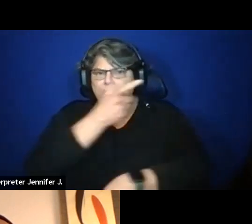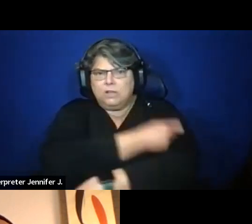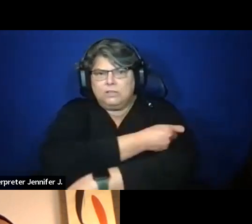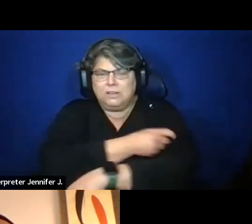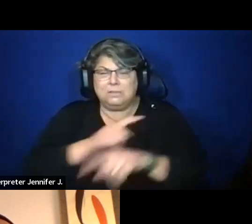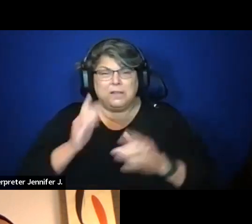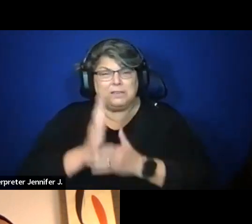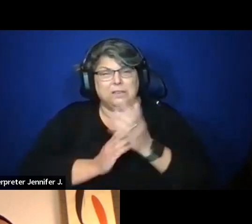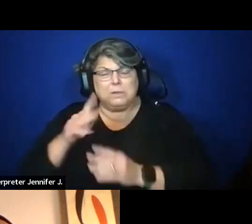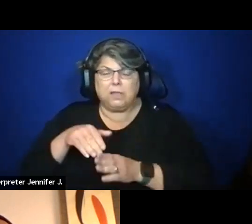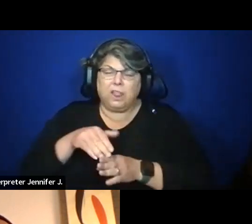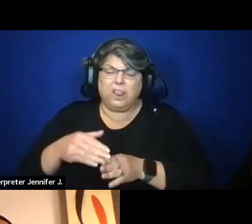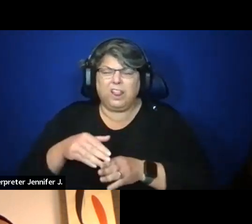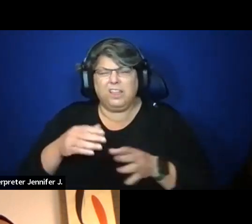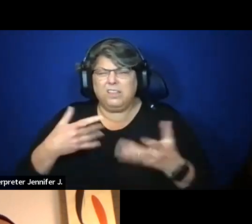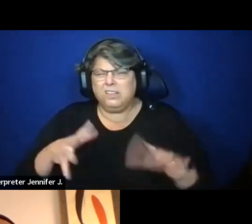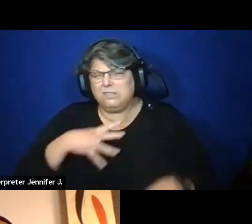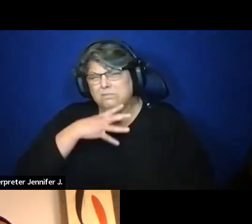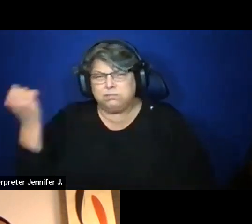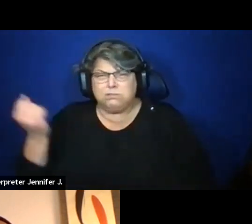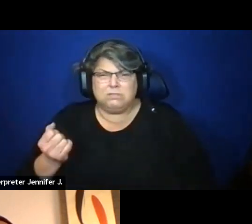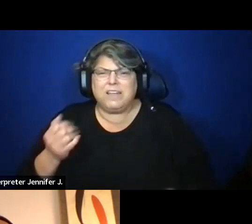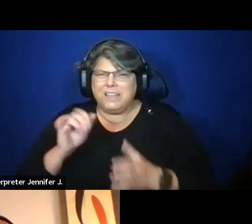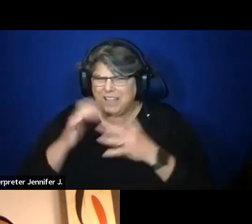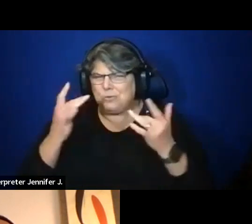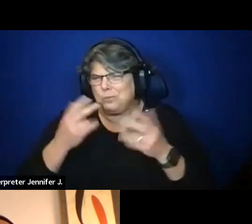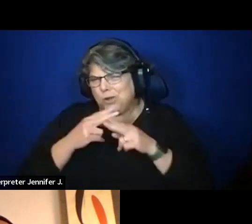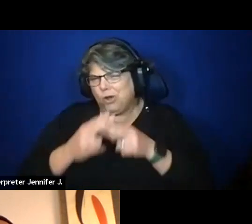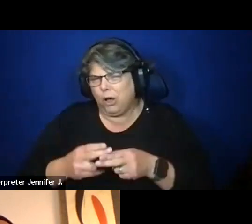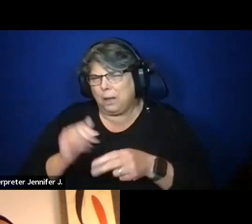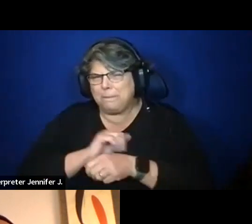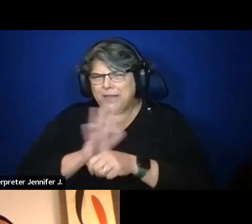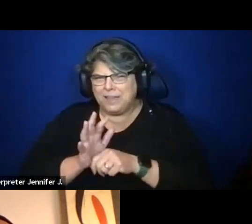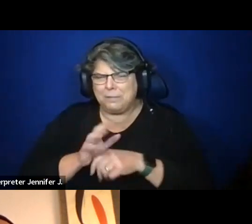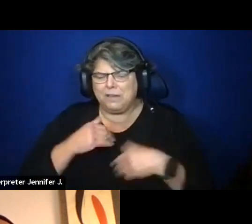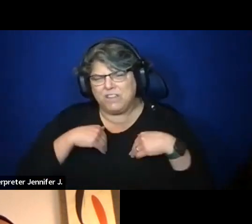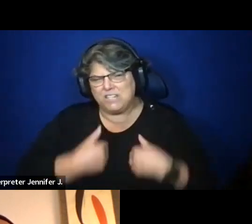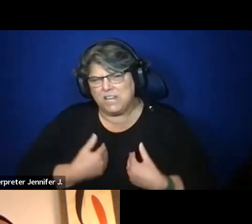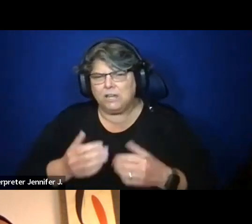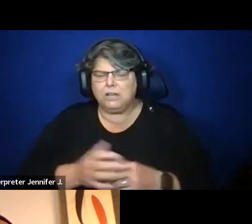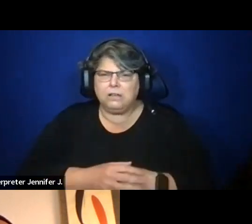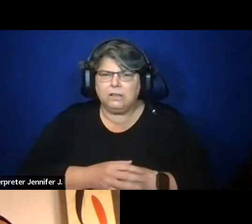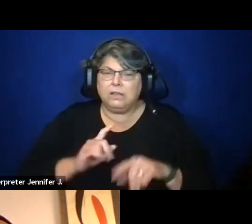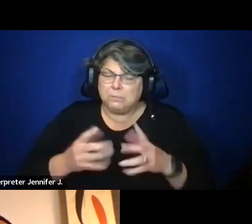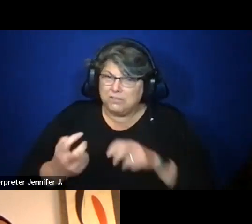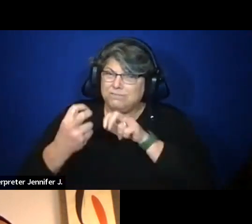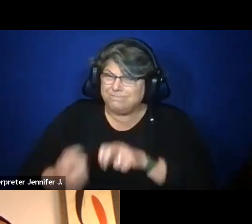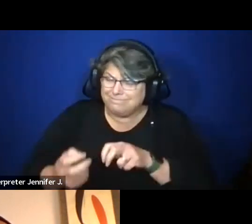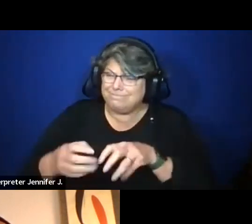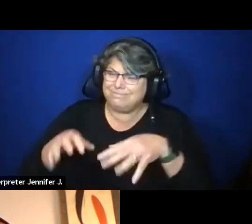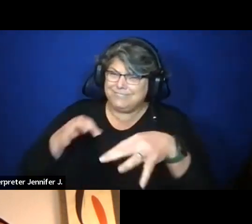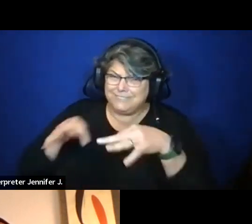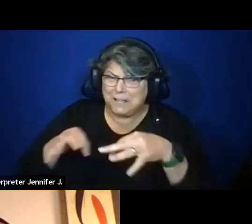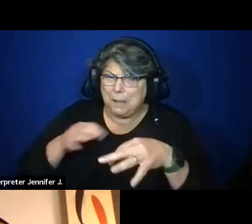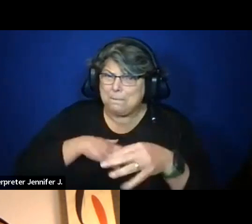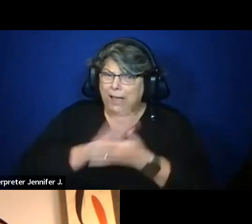bit tired of hearing about it, and that's where the pandemic fatigue comes in. But once you have a conversation with them, and once I tell them that, my